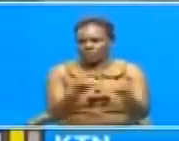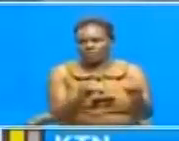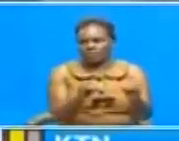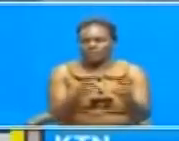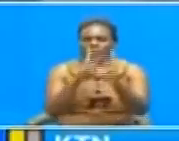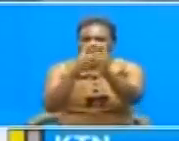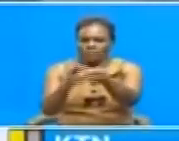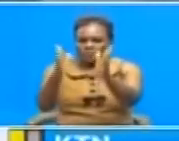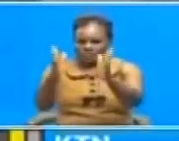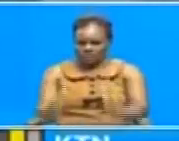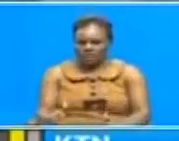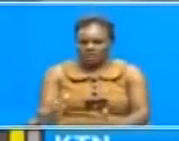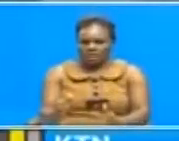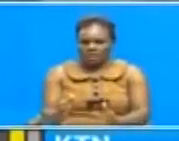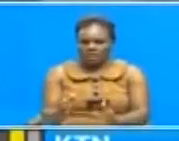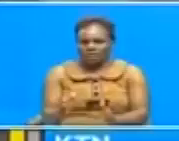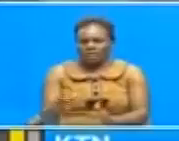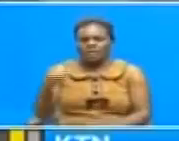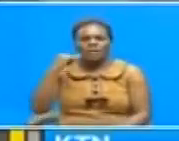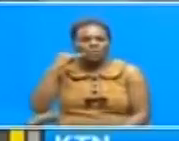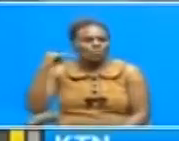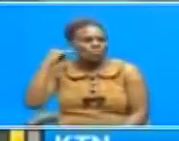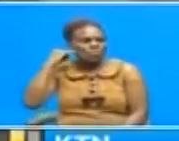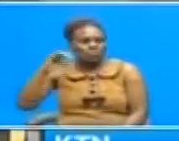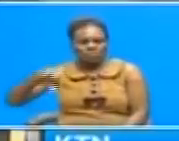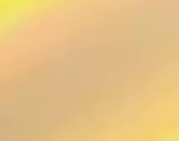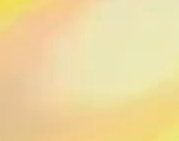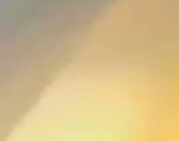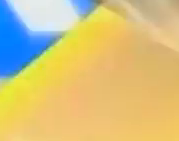Kamche Menza, KTN, in Bondeni, Nakuru County.